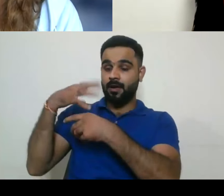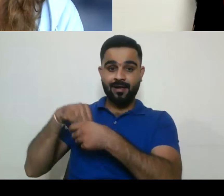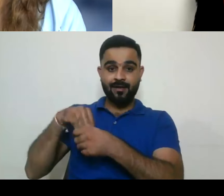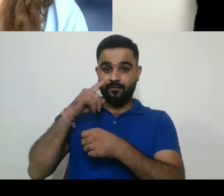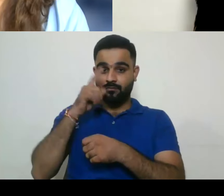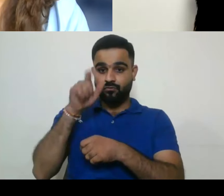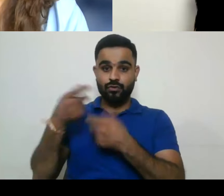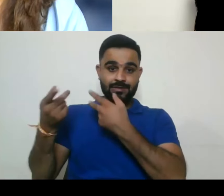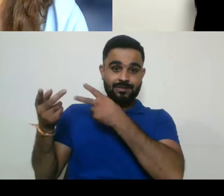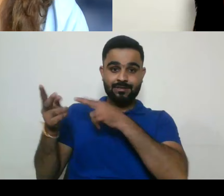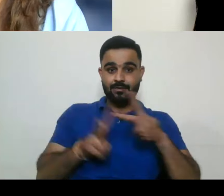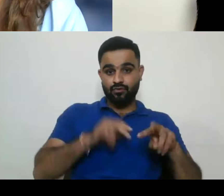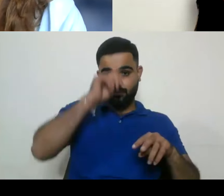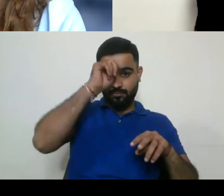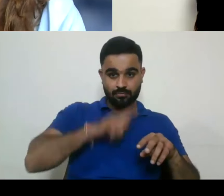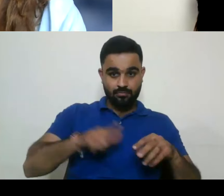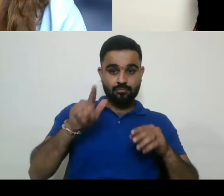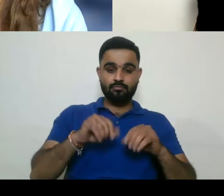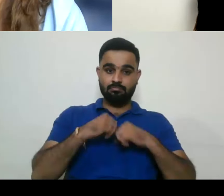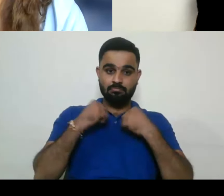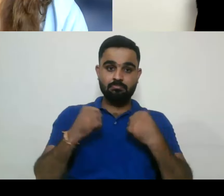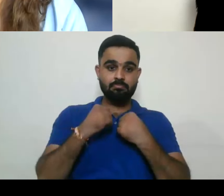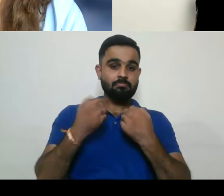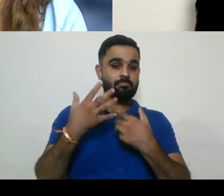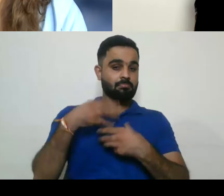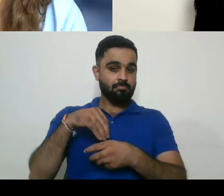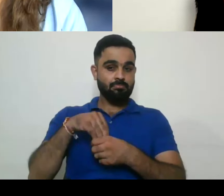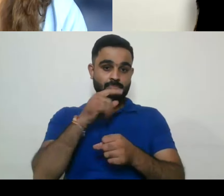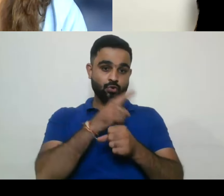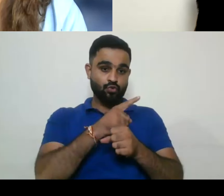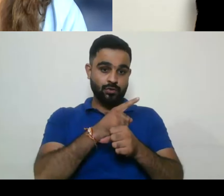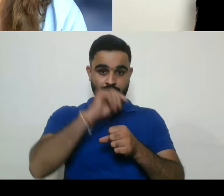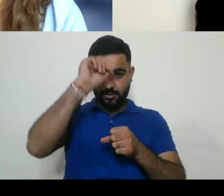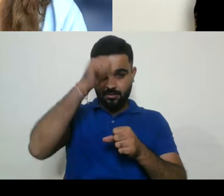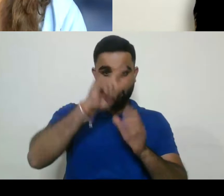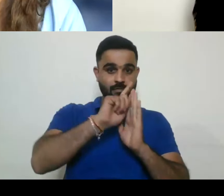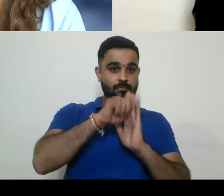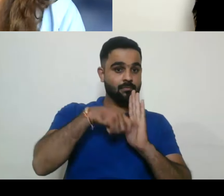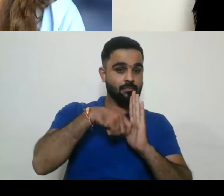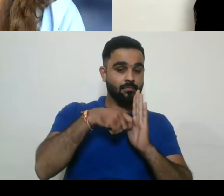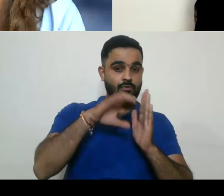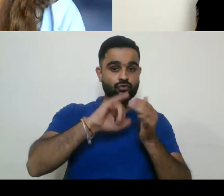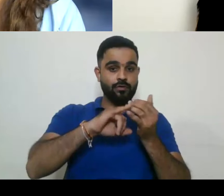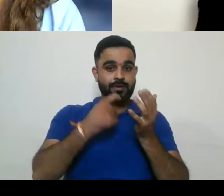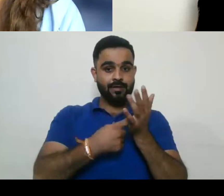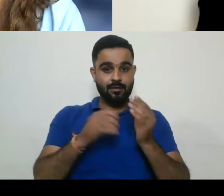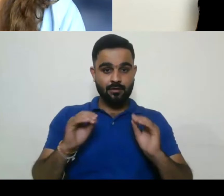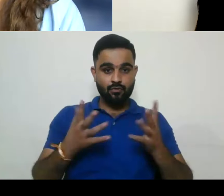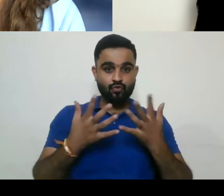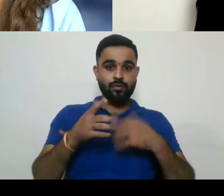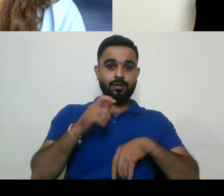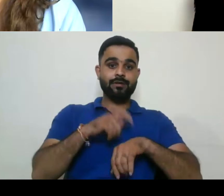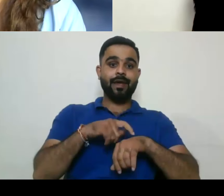Shilpi returned to India and became actively involved in the Teach India project, a CSR initiative of the Times